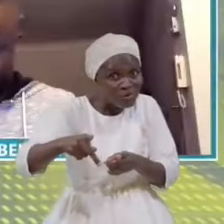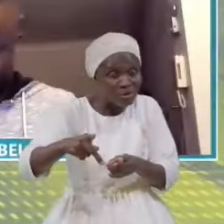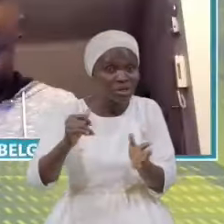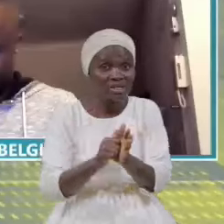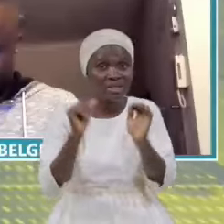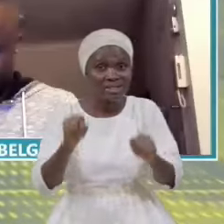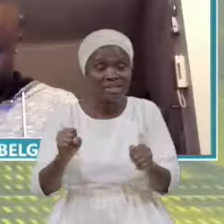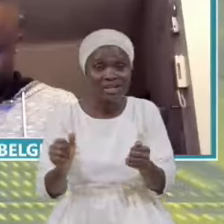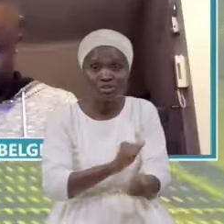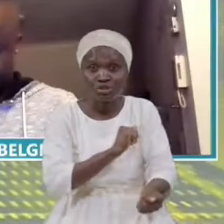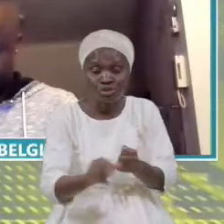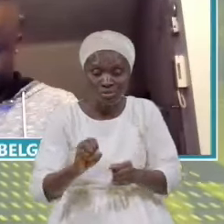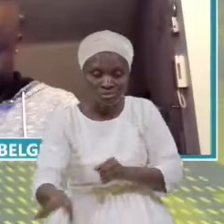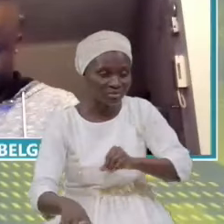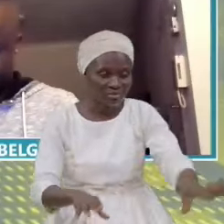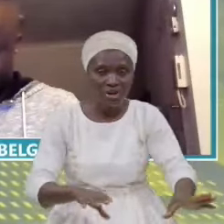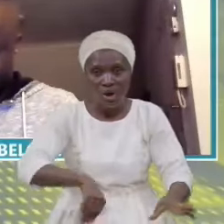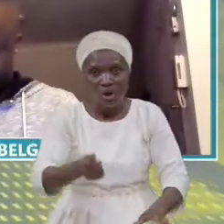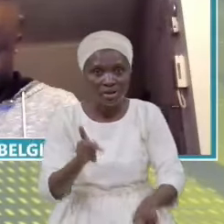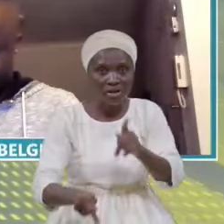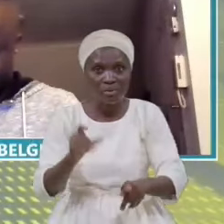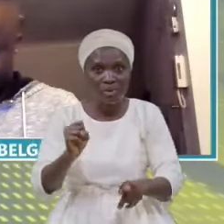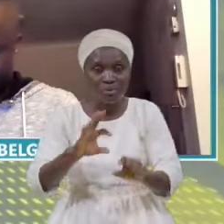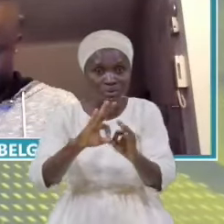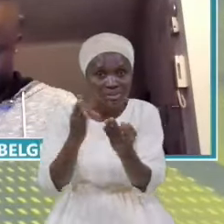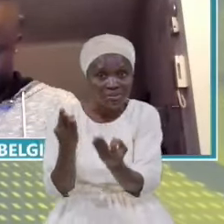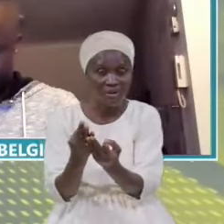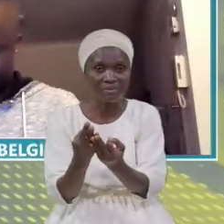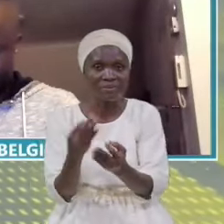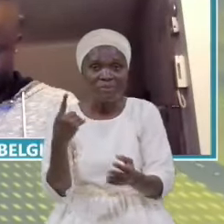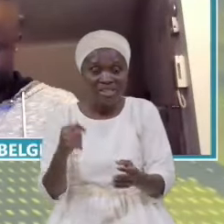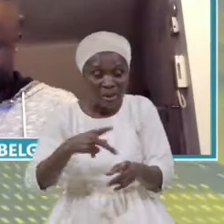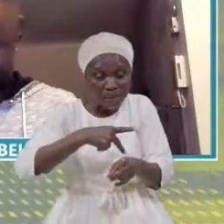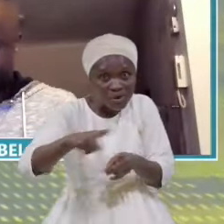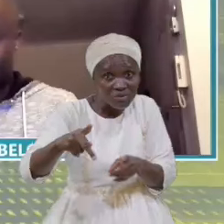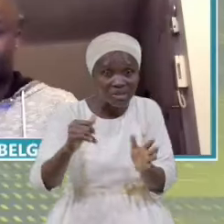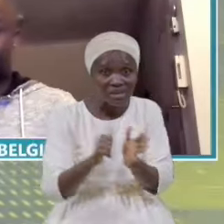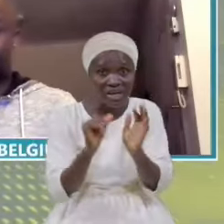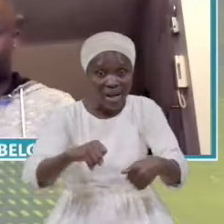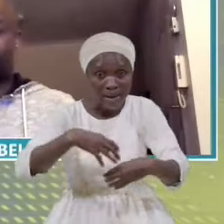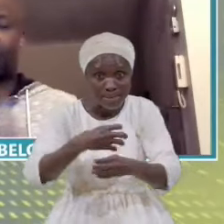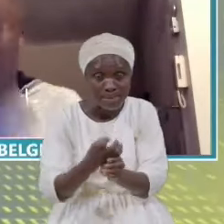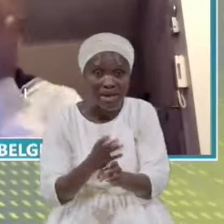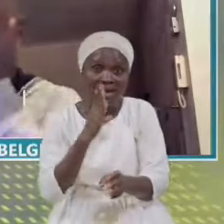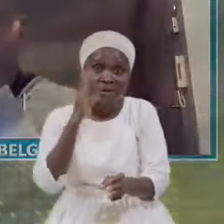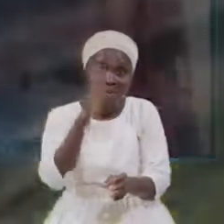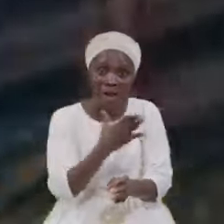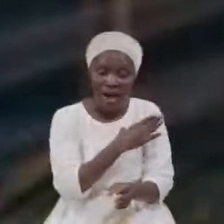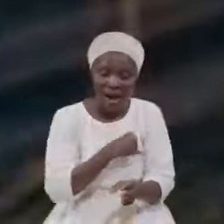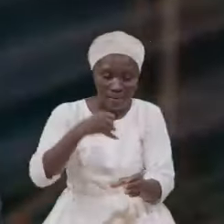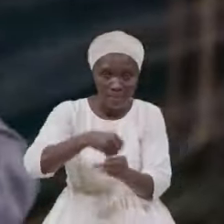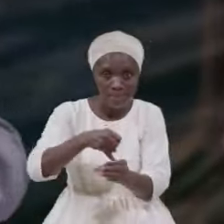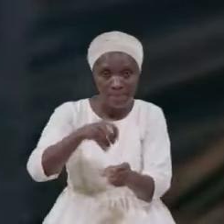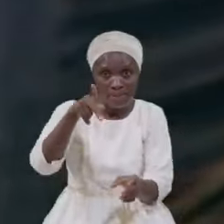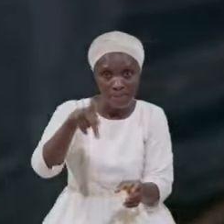a concoction to poison an enemy. Bad profession. But today